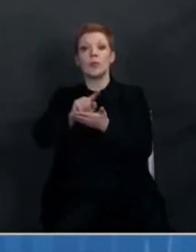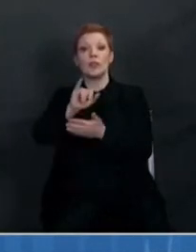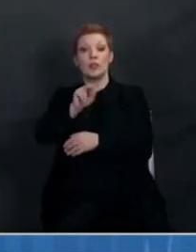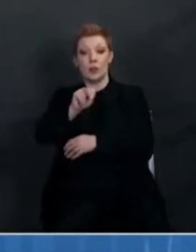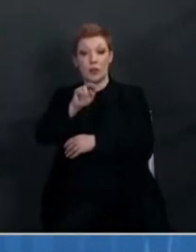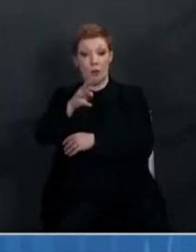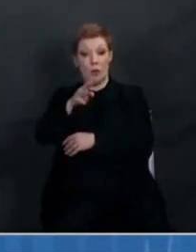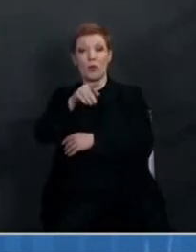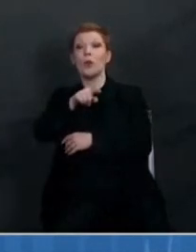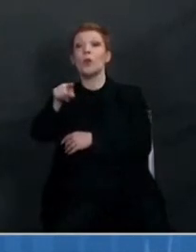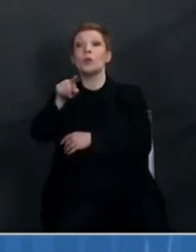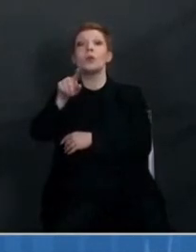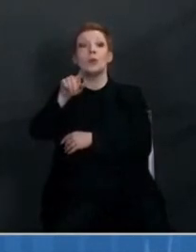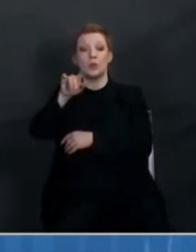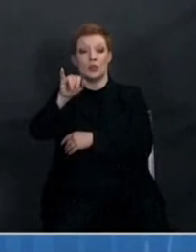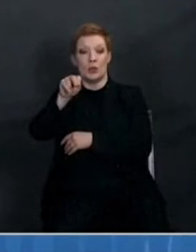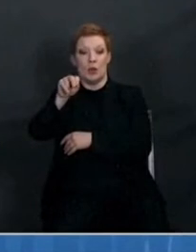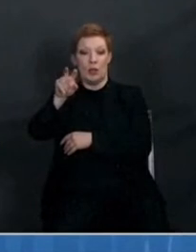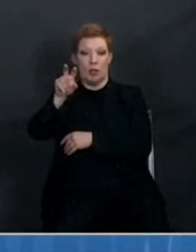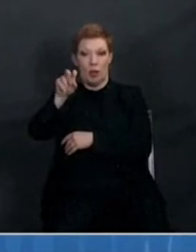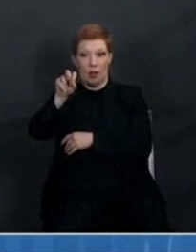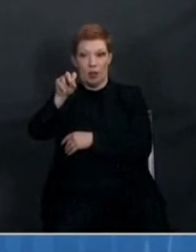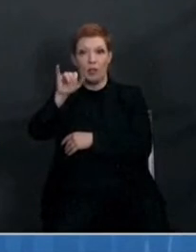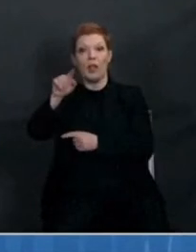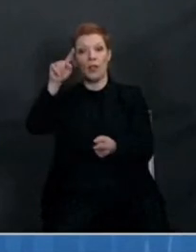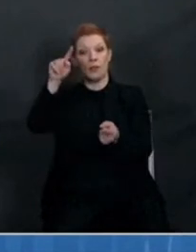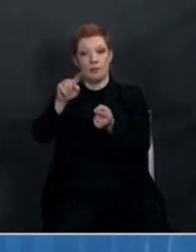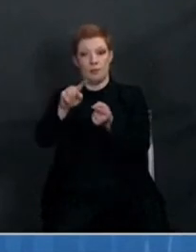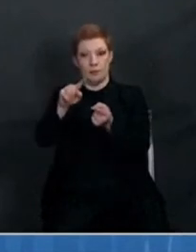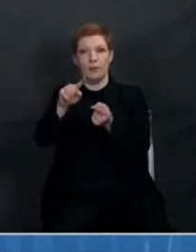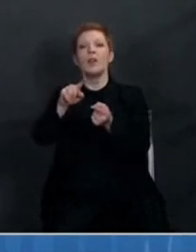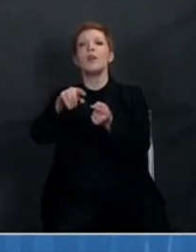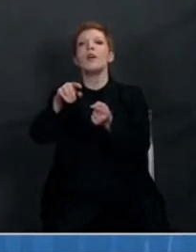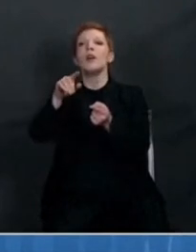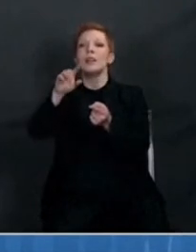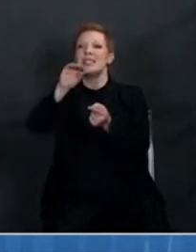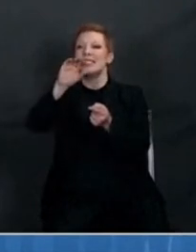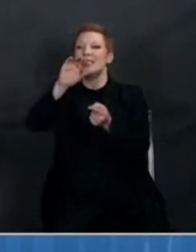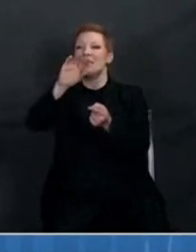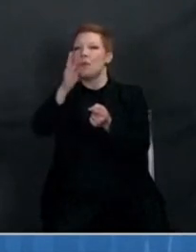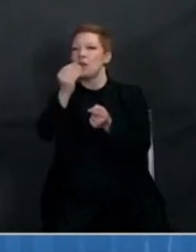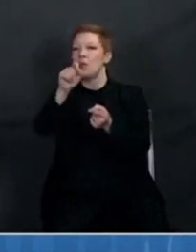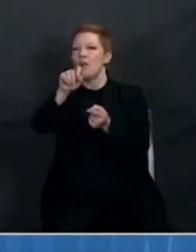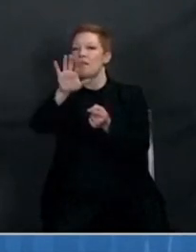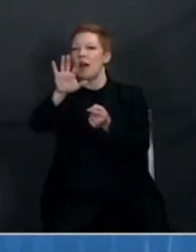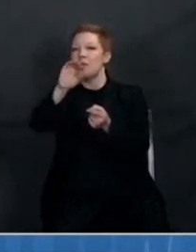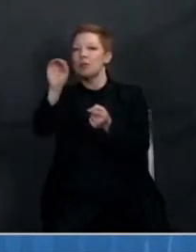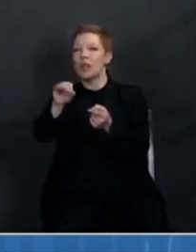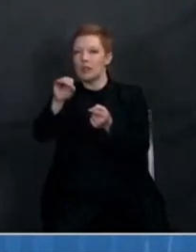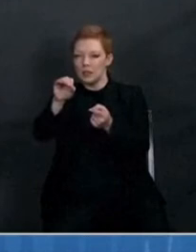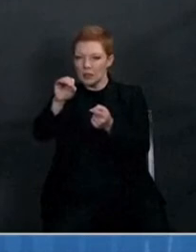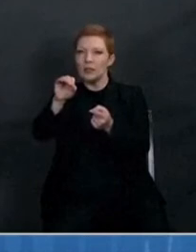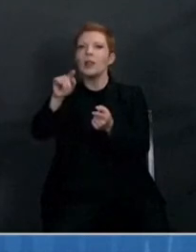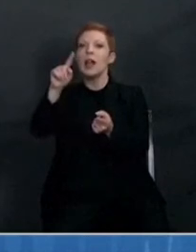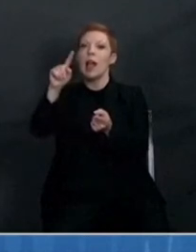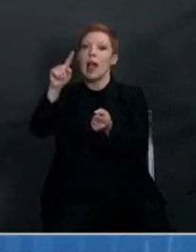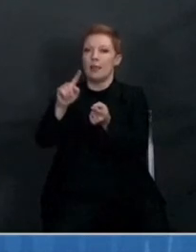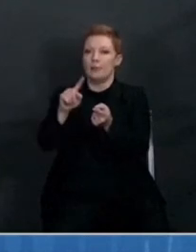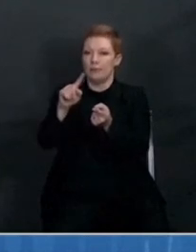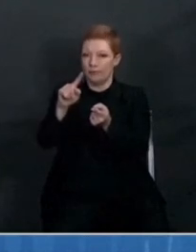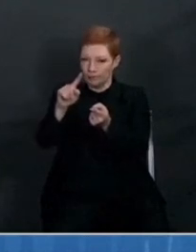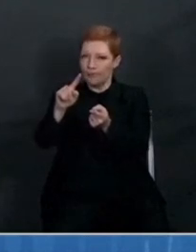30th, the 7-day average of new cases decreased 14.5% to 149,000 cases per